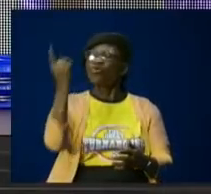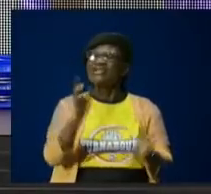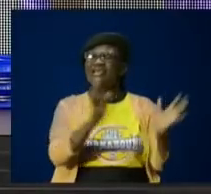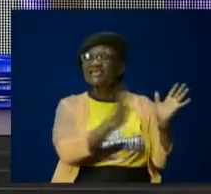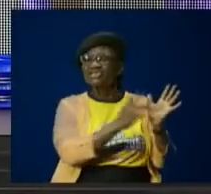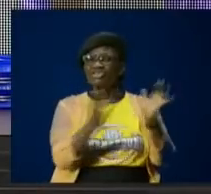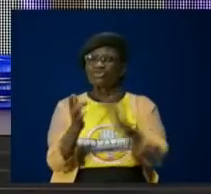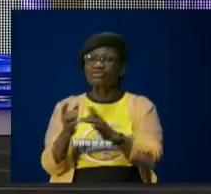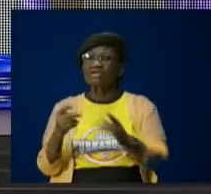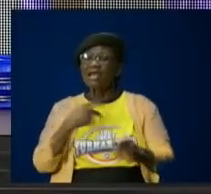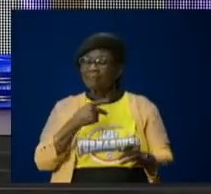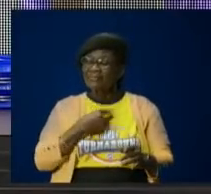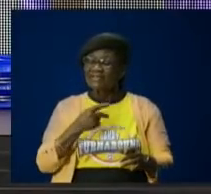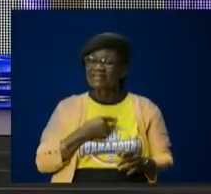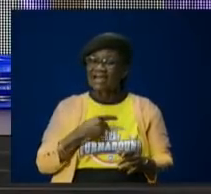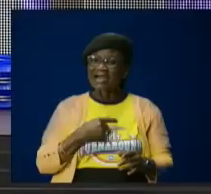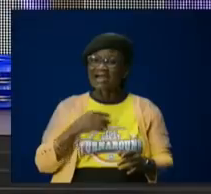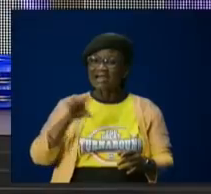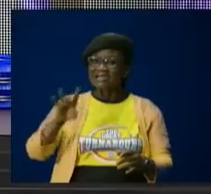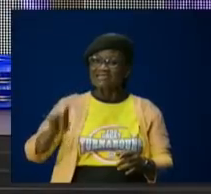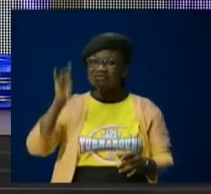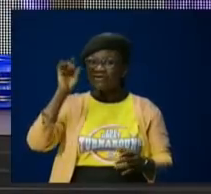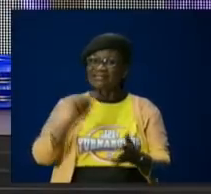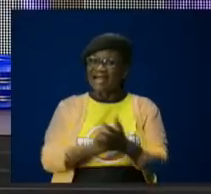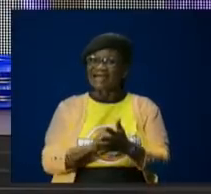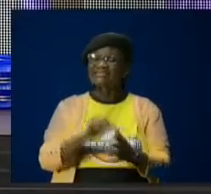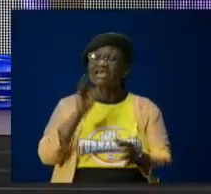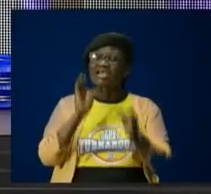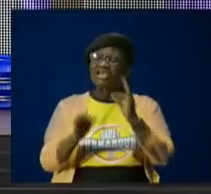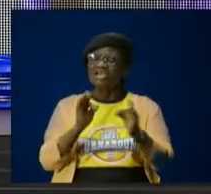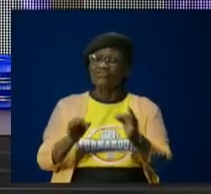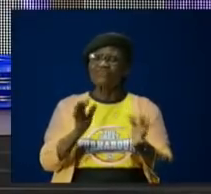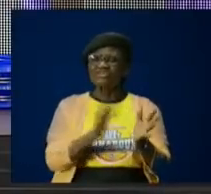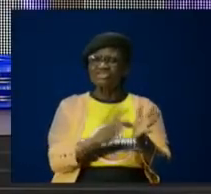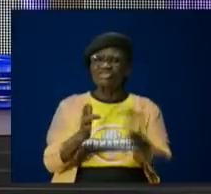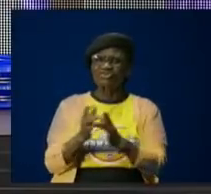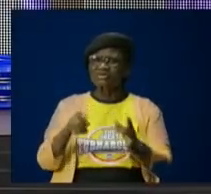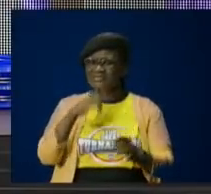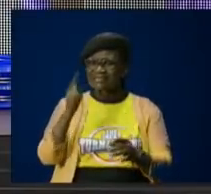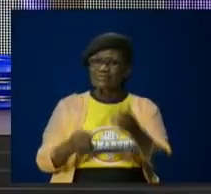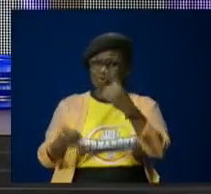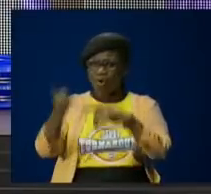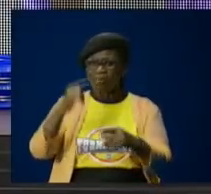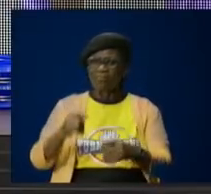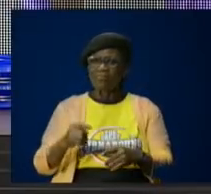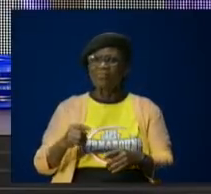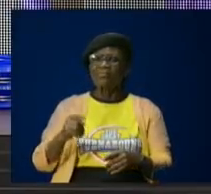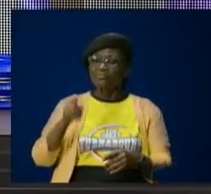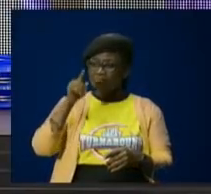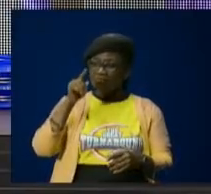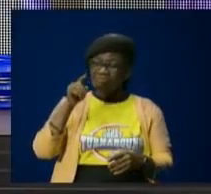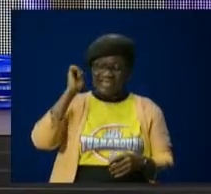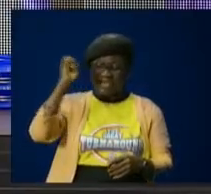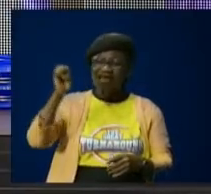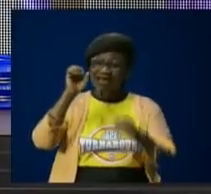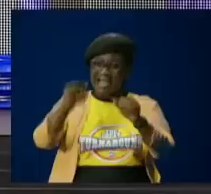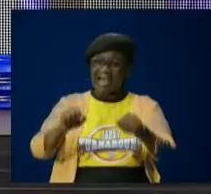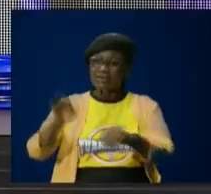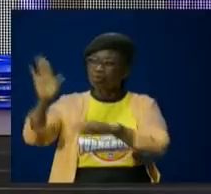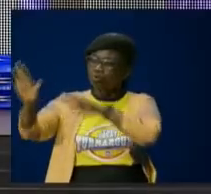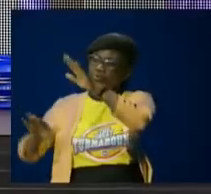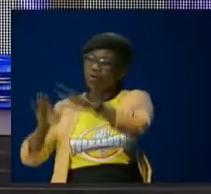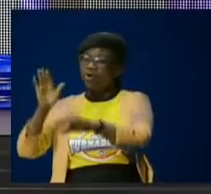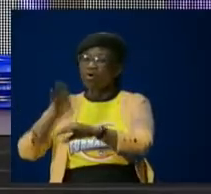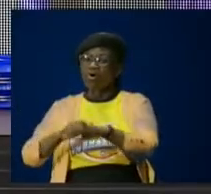that if Jesus Christ says, come, you can walk on water to go and meet him.